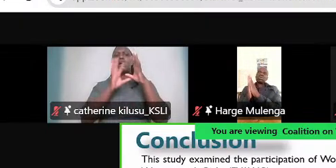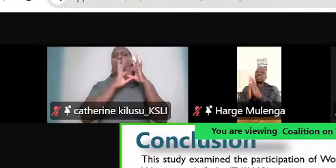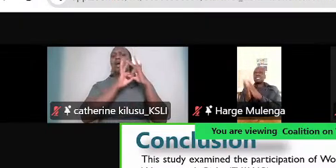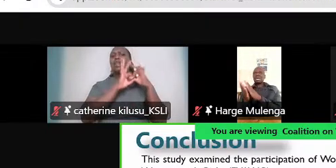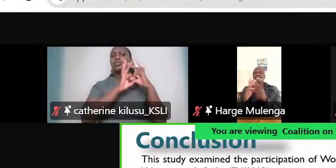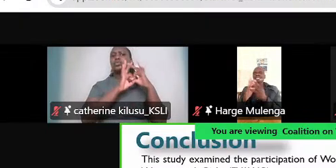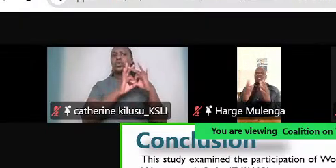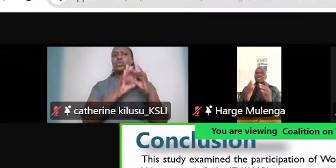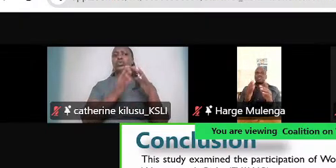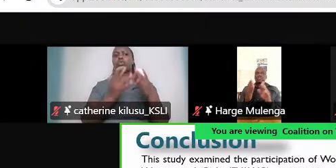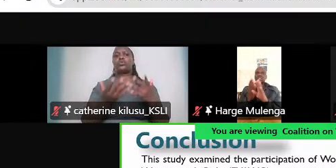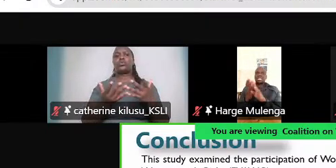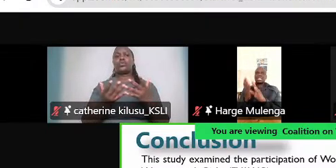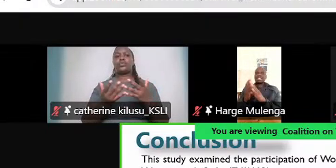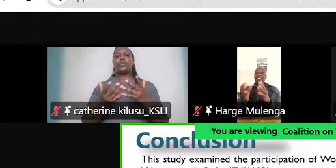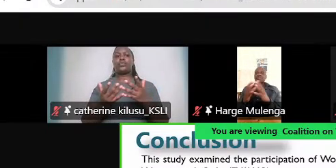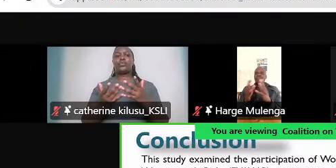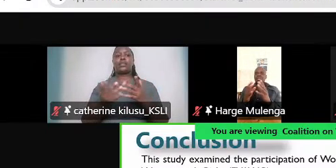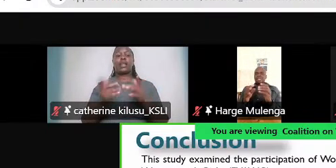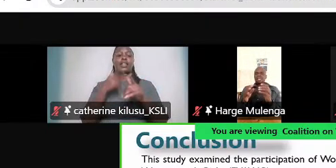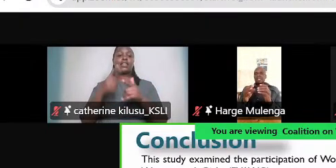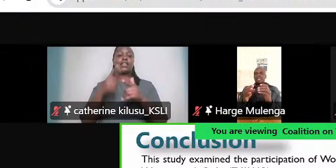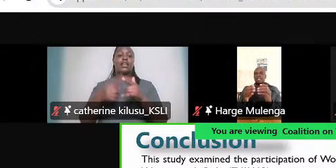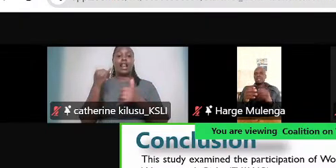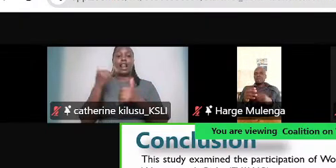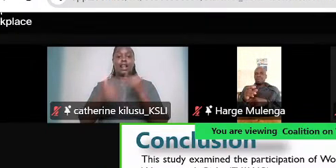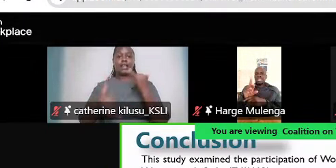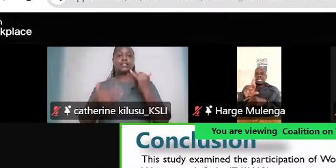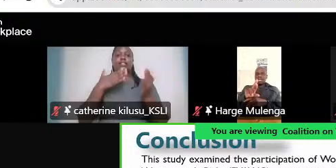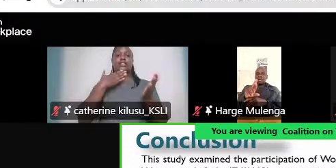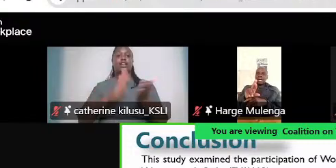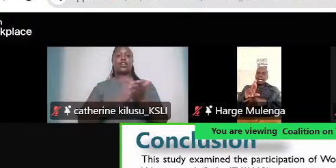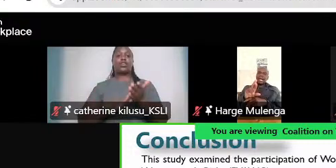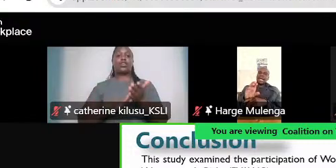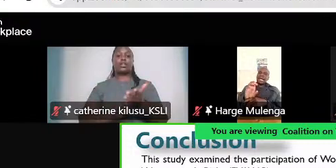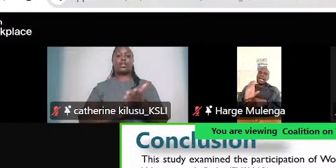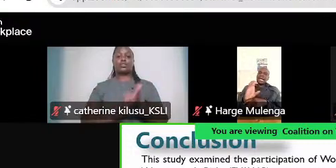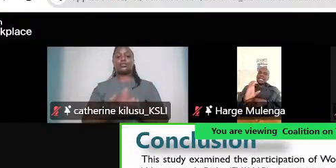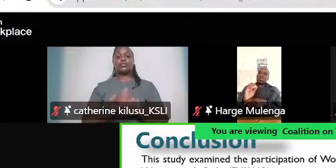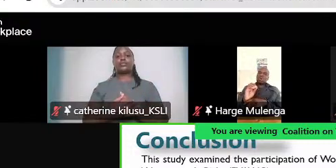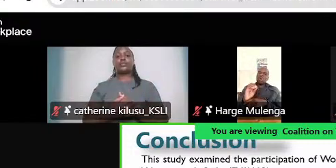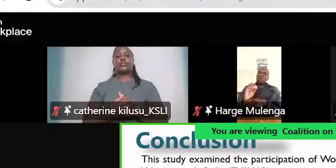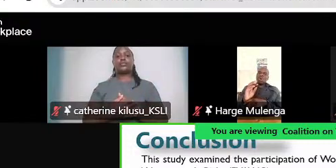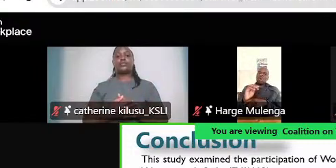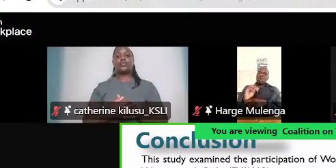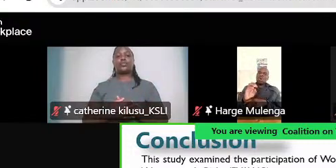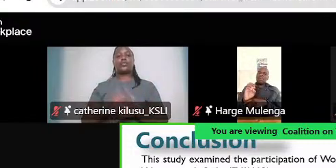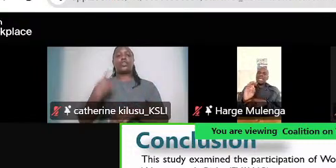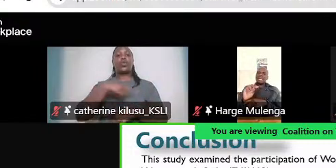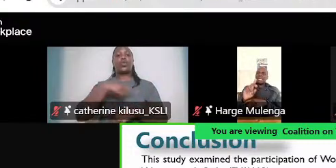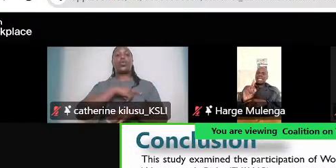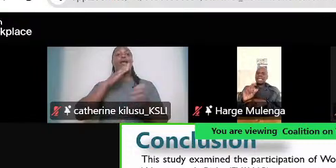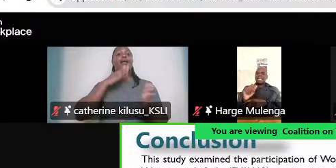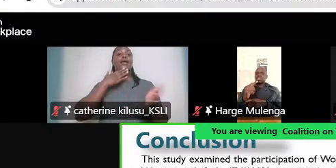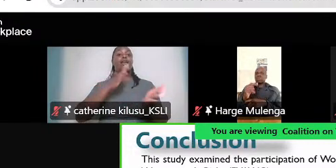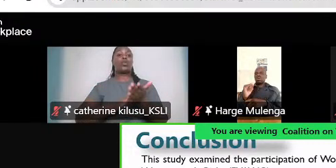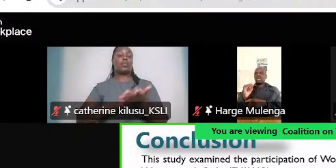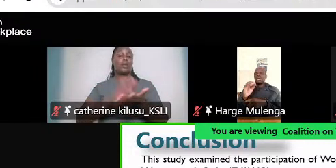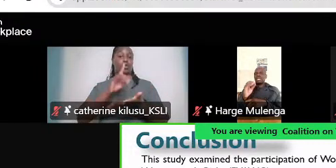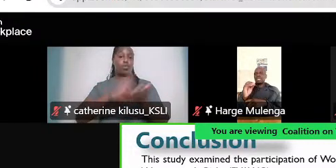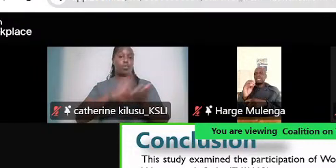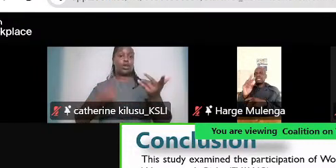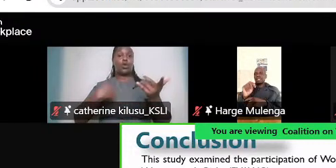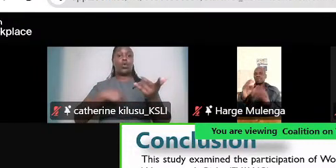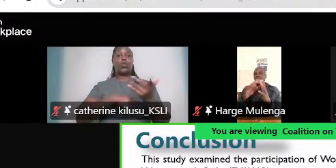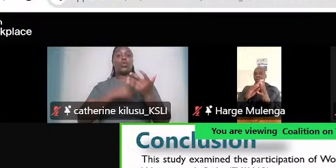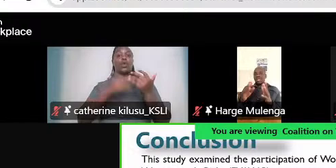Then lastly, the recommendation. We recommend that we have a strong